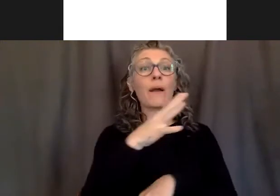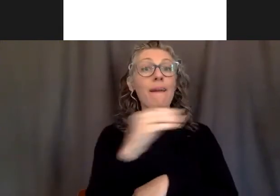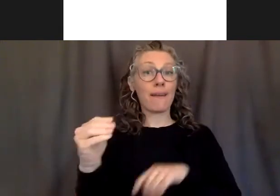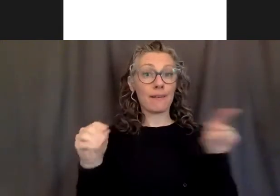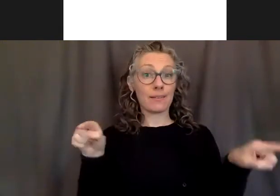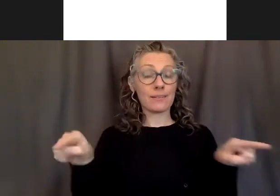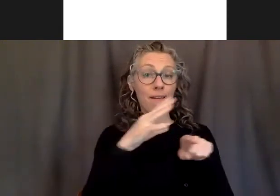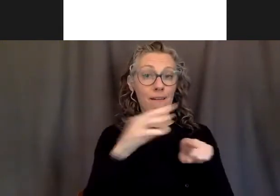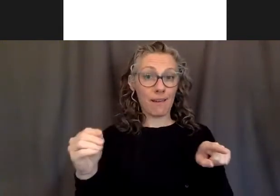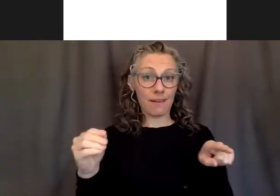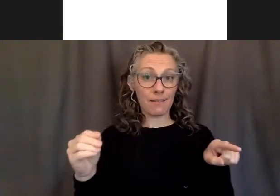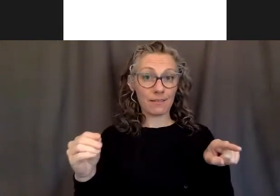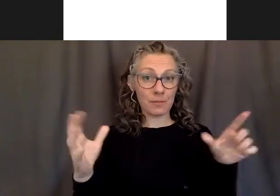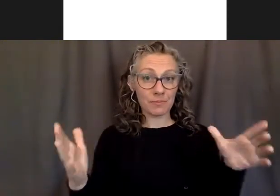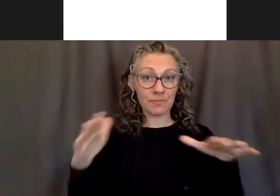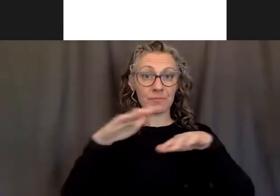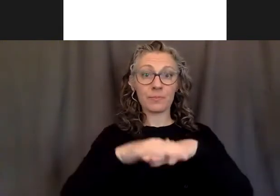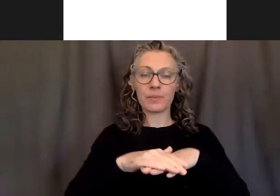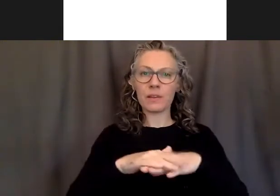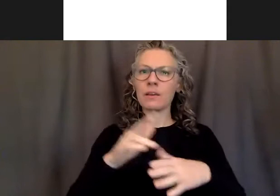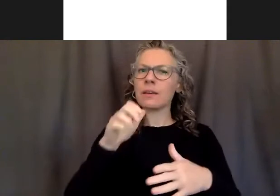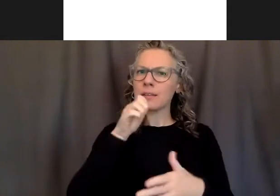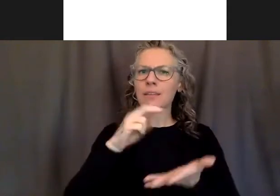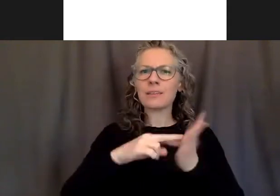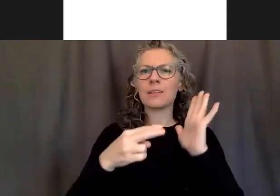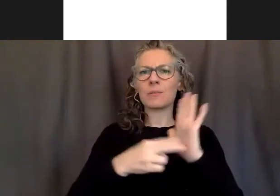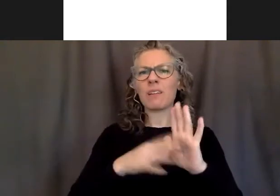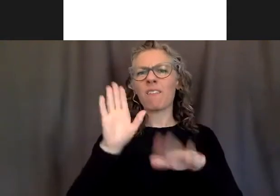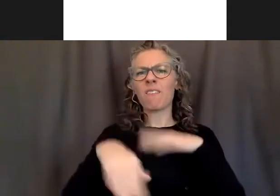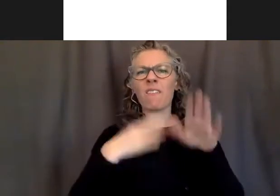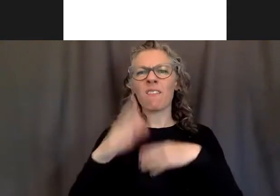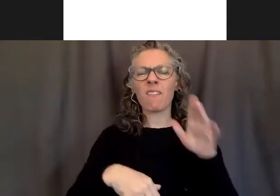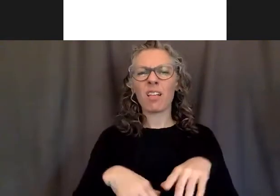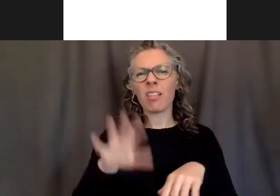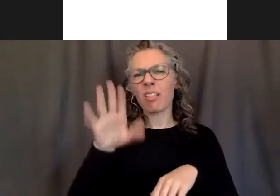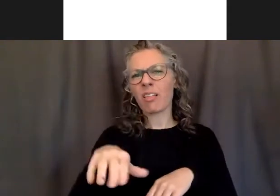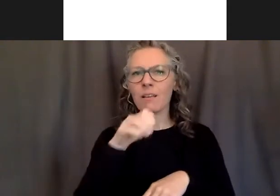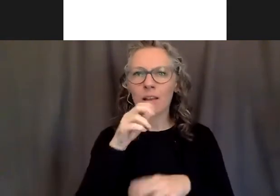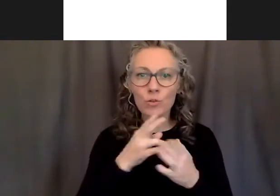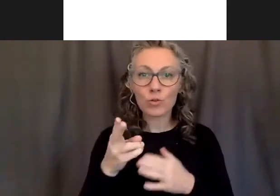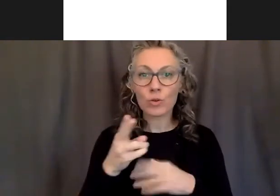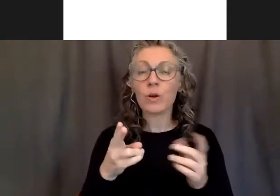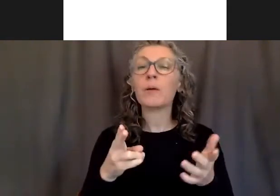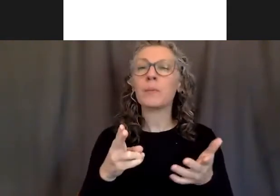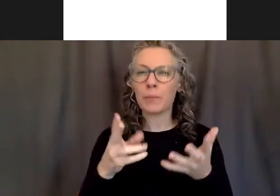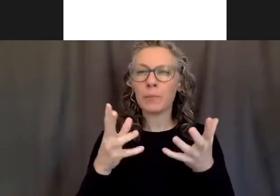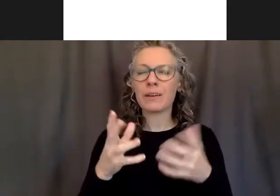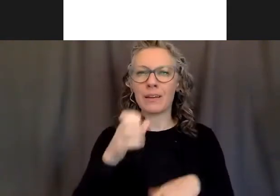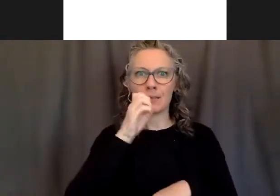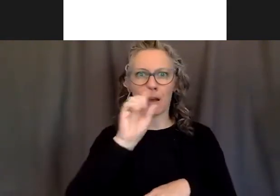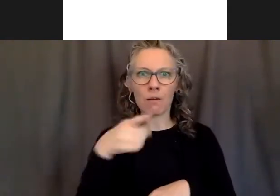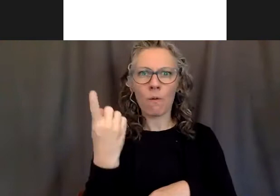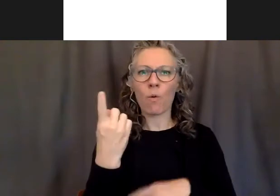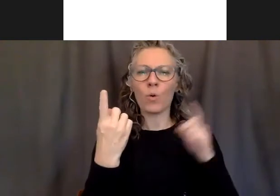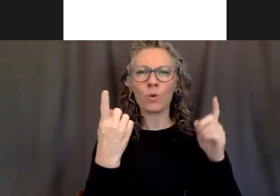doesn't invalidate your experience that you're having now, but it's easy to think this is all there is to you. That Right. like you have